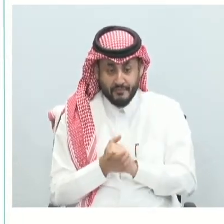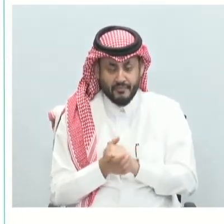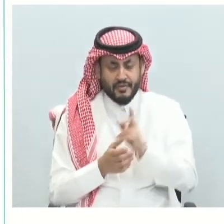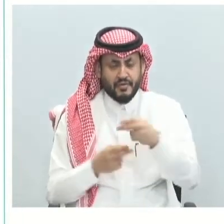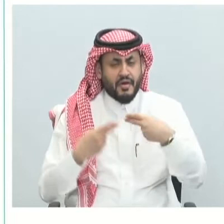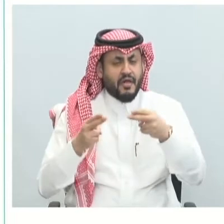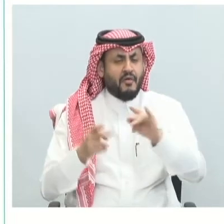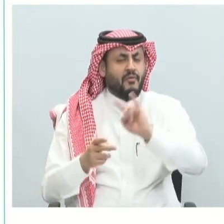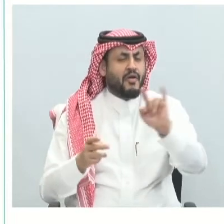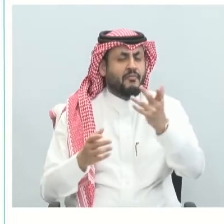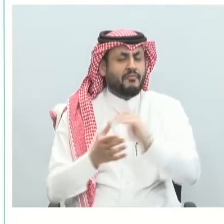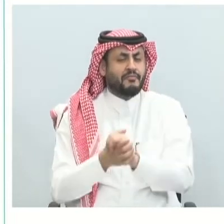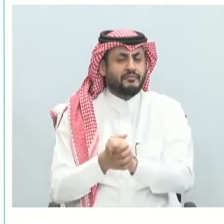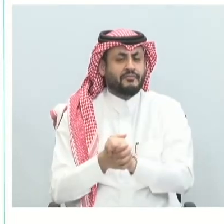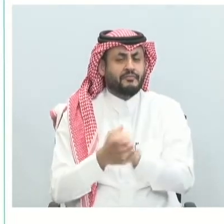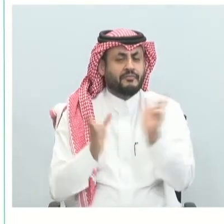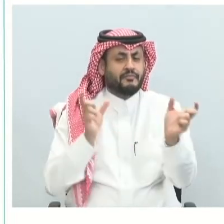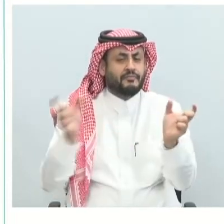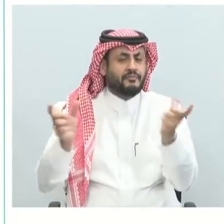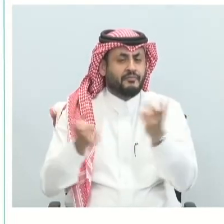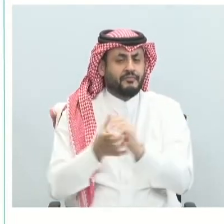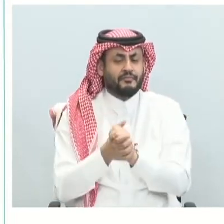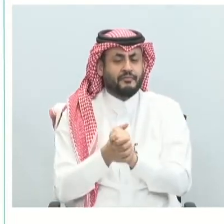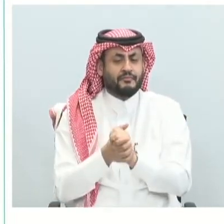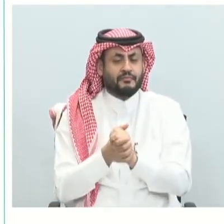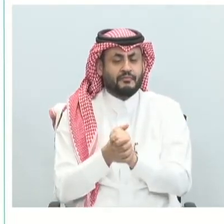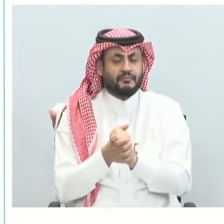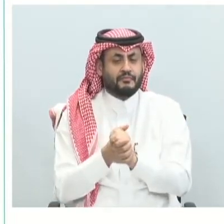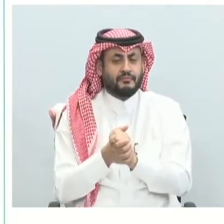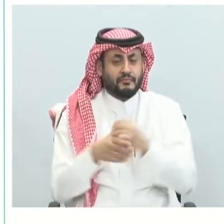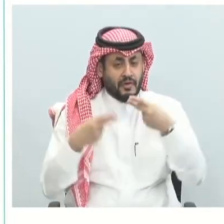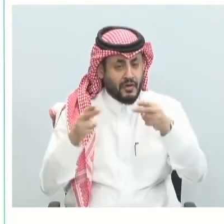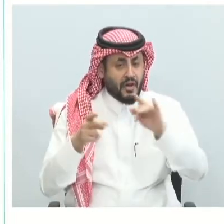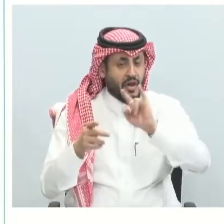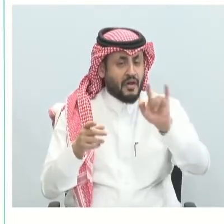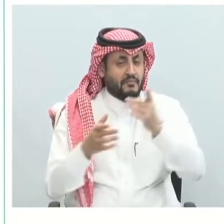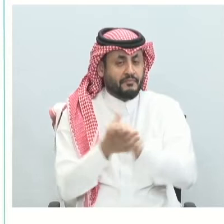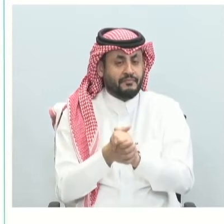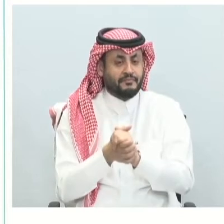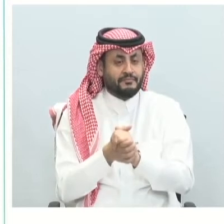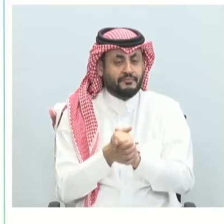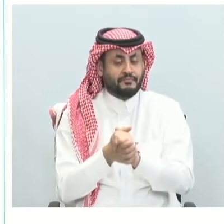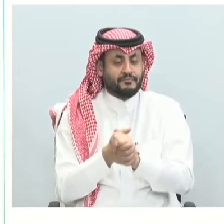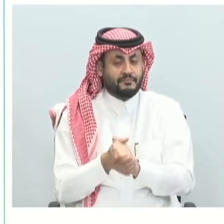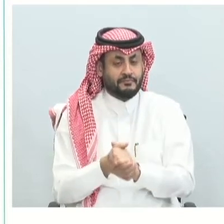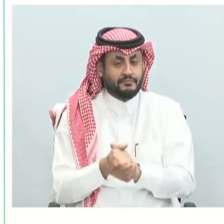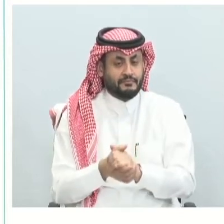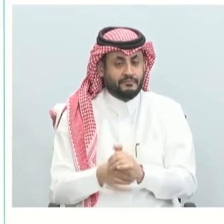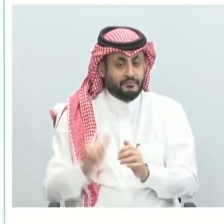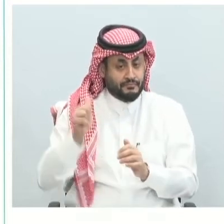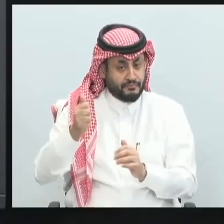am or I am not? What do you think? Who is wearing pink today? Yes, I am or I am